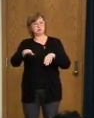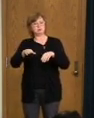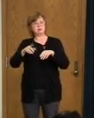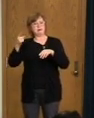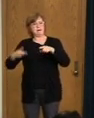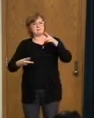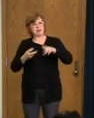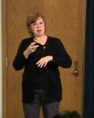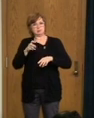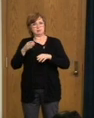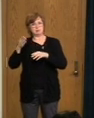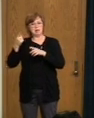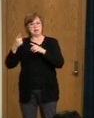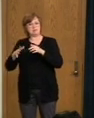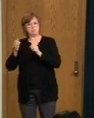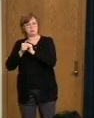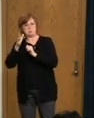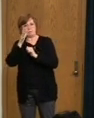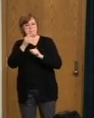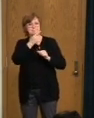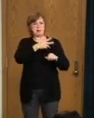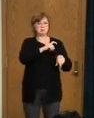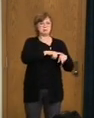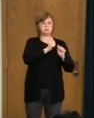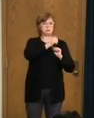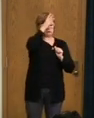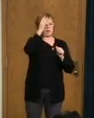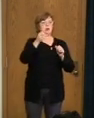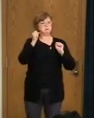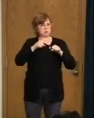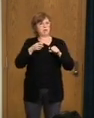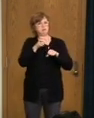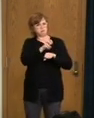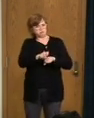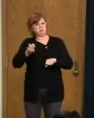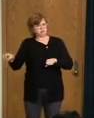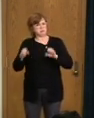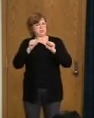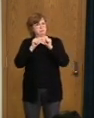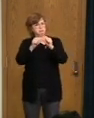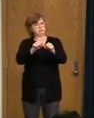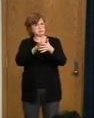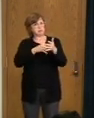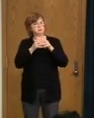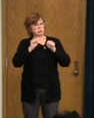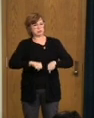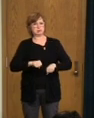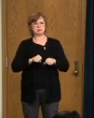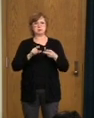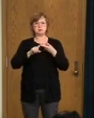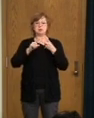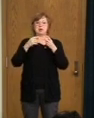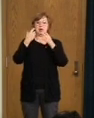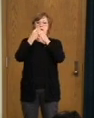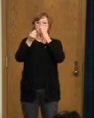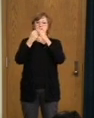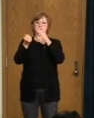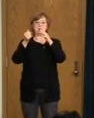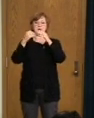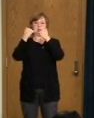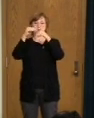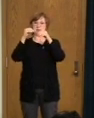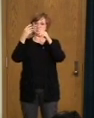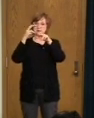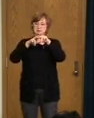continue. Outdoor gatherings can be up to 10 people only. This is a reduction from 30, provided